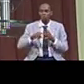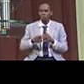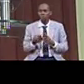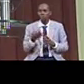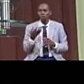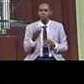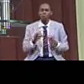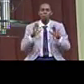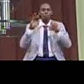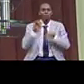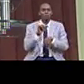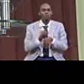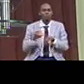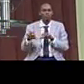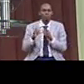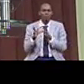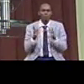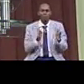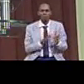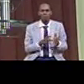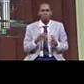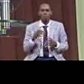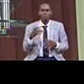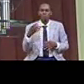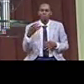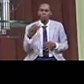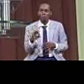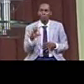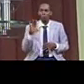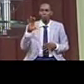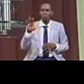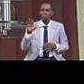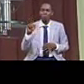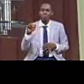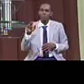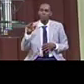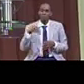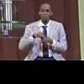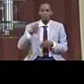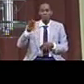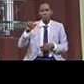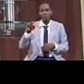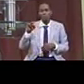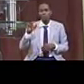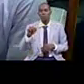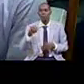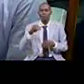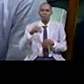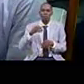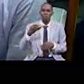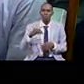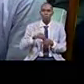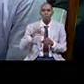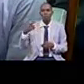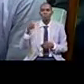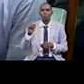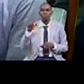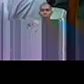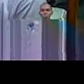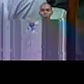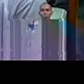Jesus in Cana of Galilee and manifested forth, tell me, his glory, and his